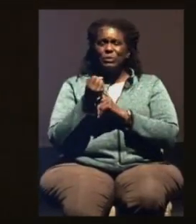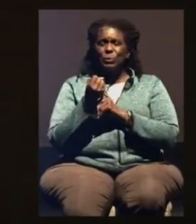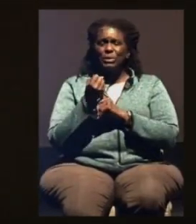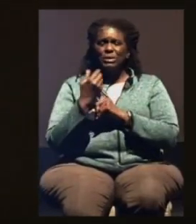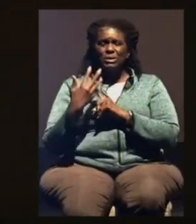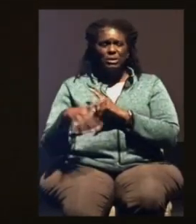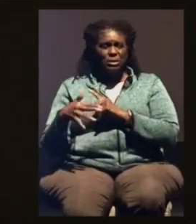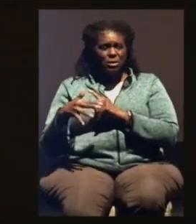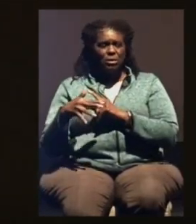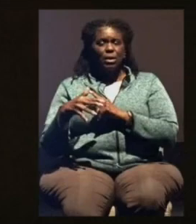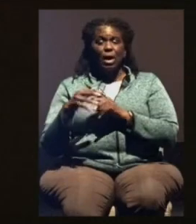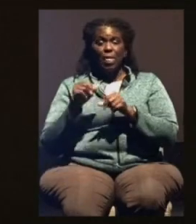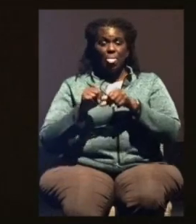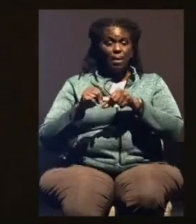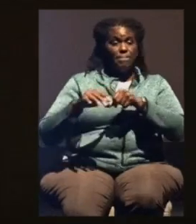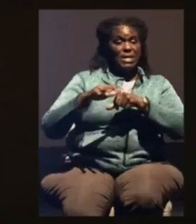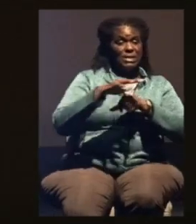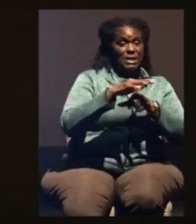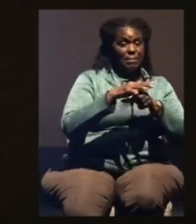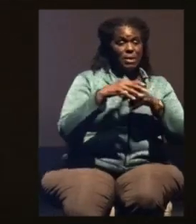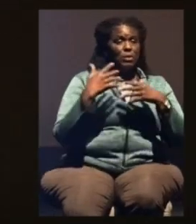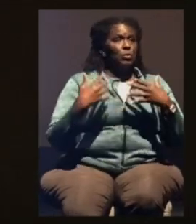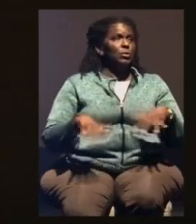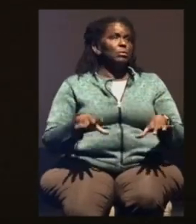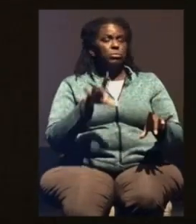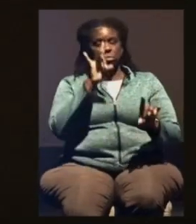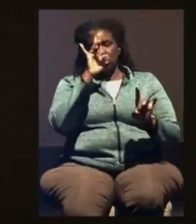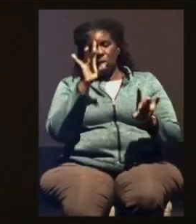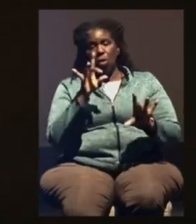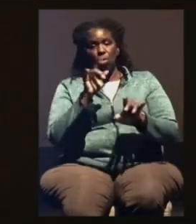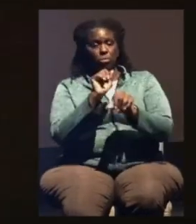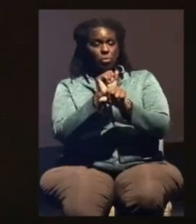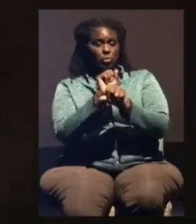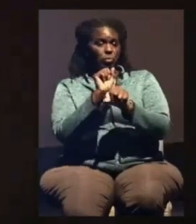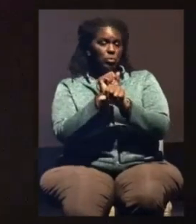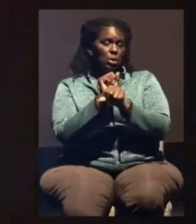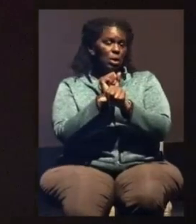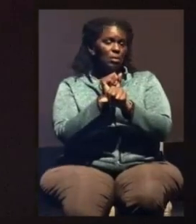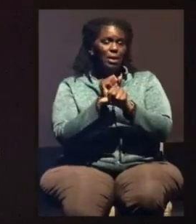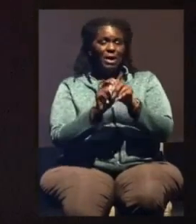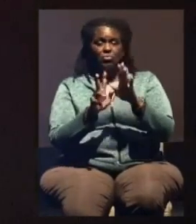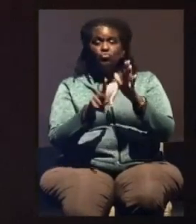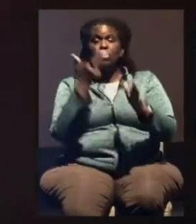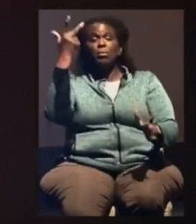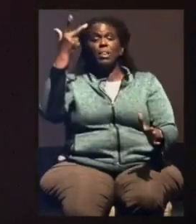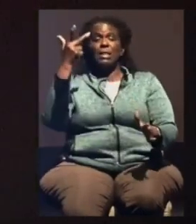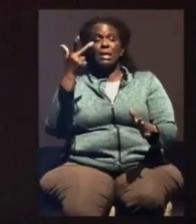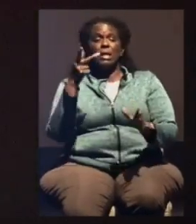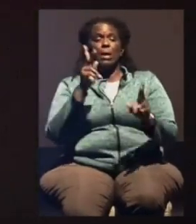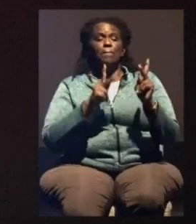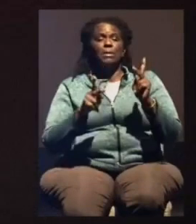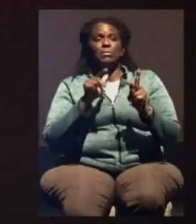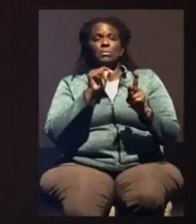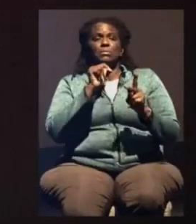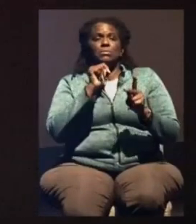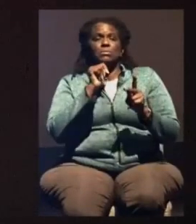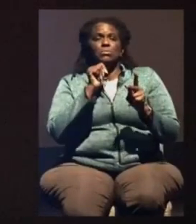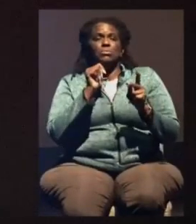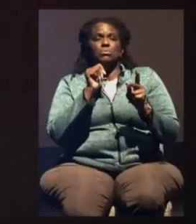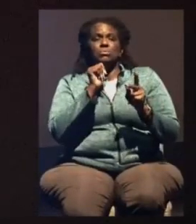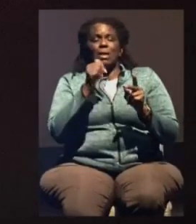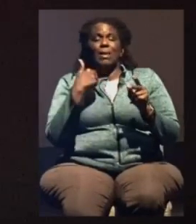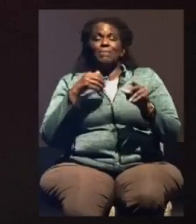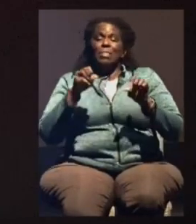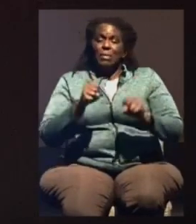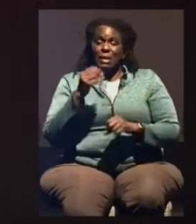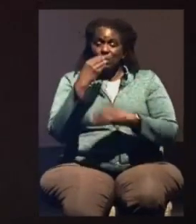disproportionately. And the pandemic did a terrible job in tripling food insecurity rates. And